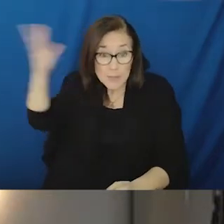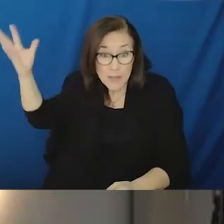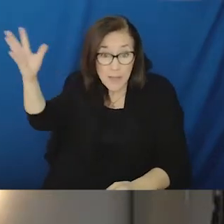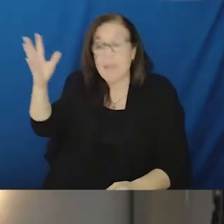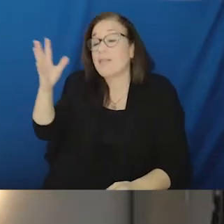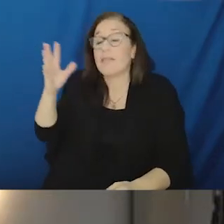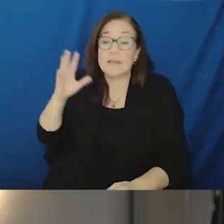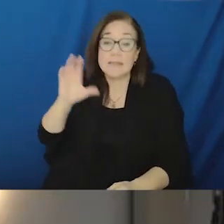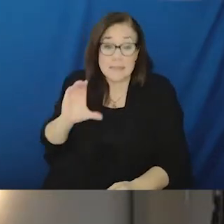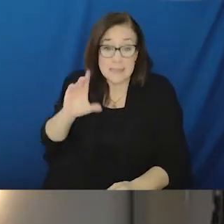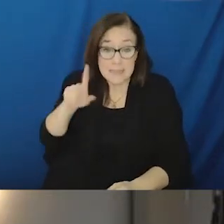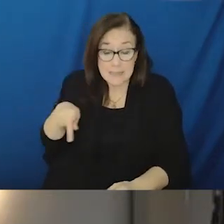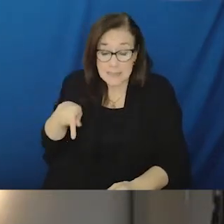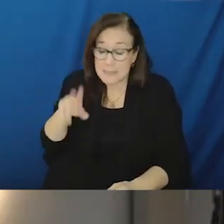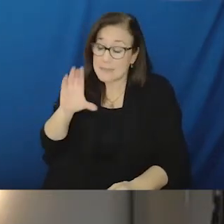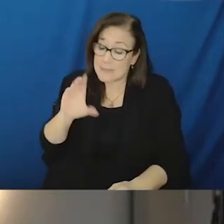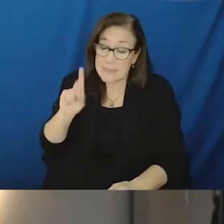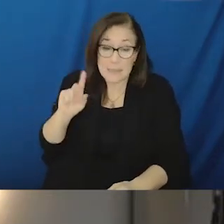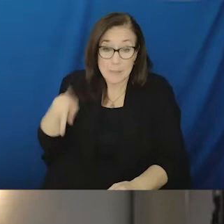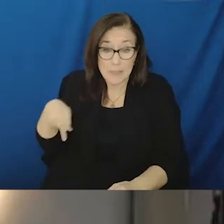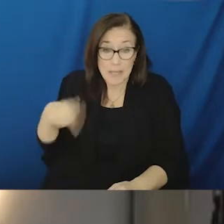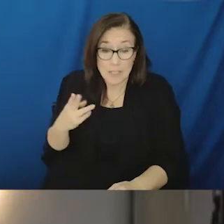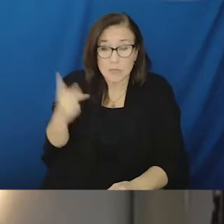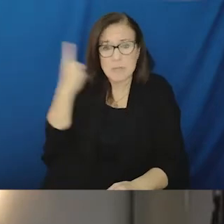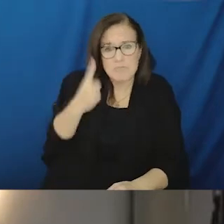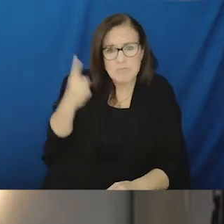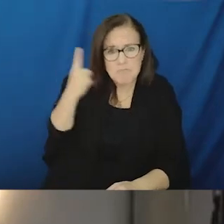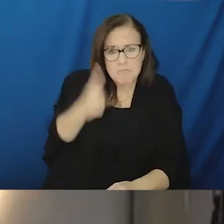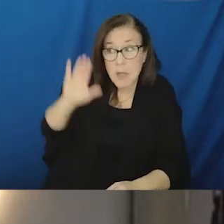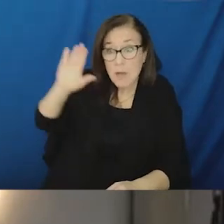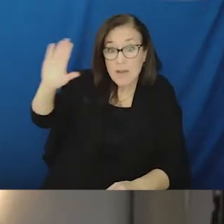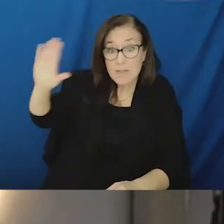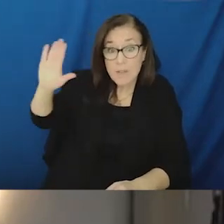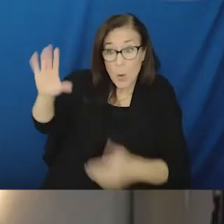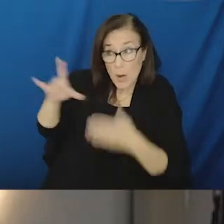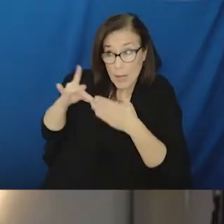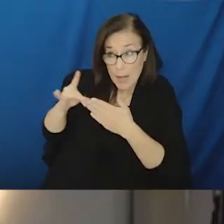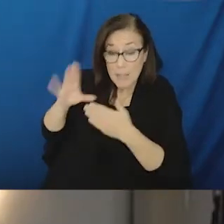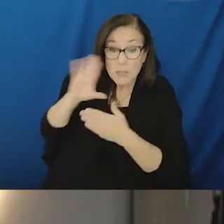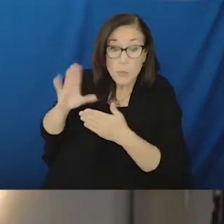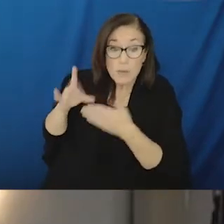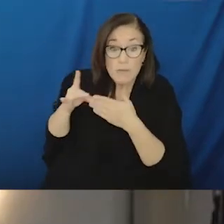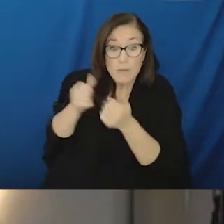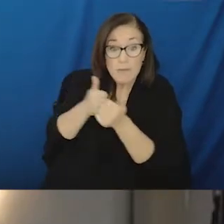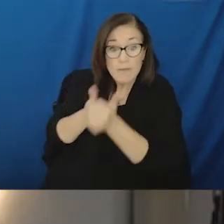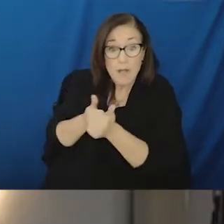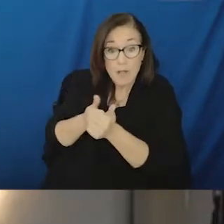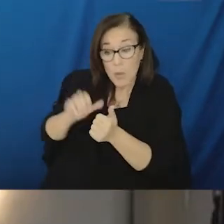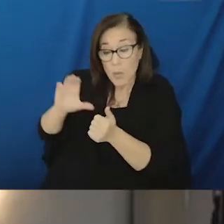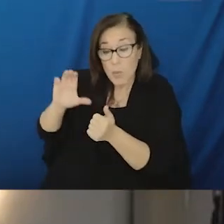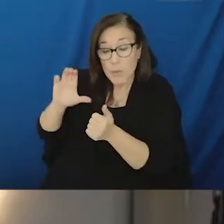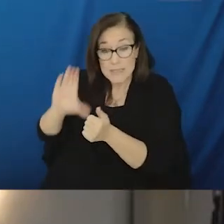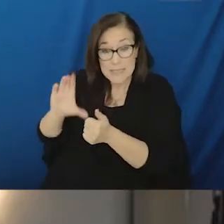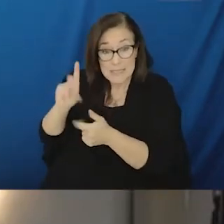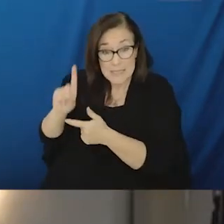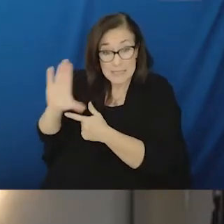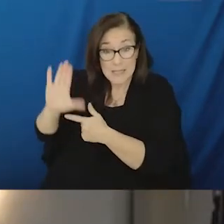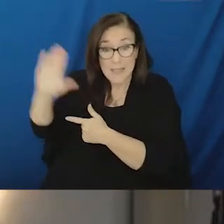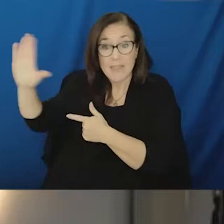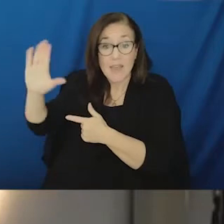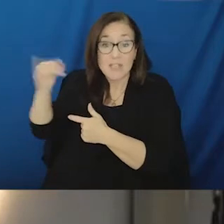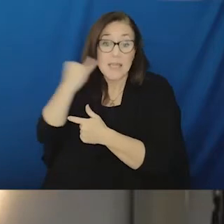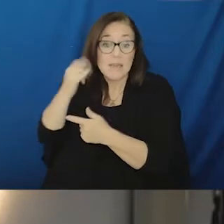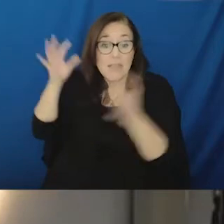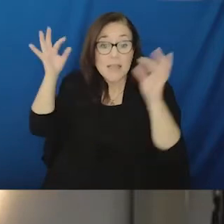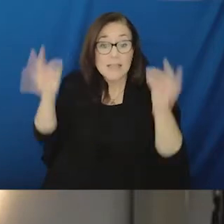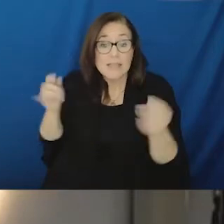would love to know if their guidance will follow the CDC's should it change from 6 feet to 3 feet. I